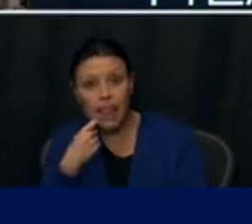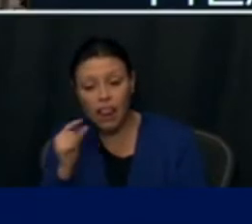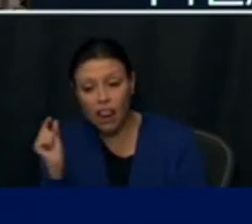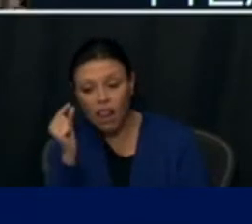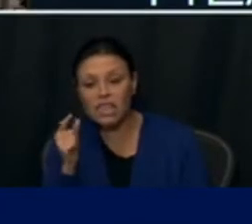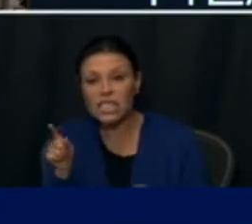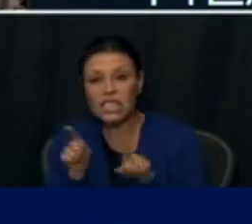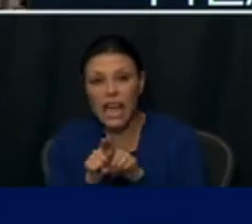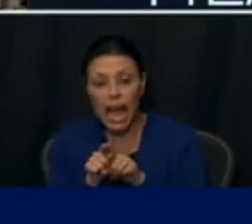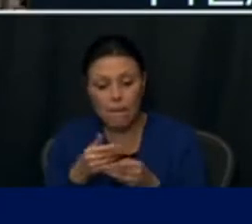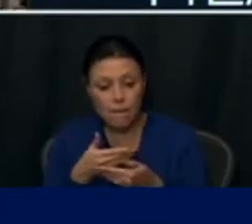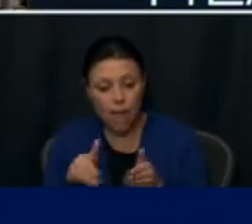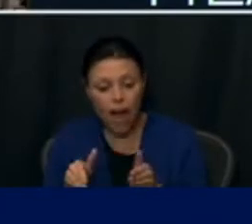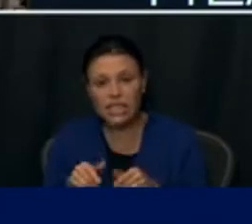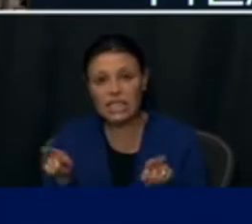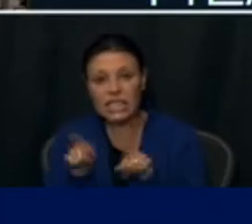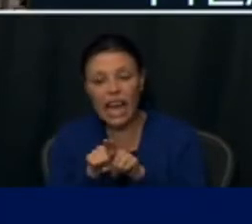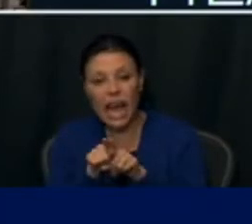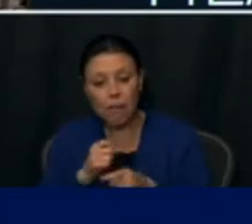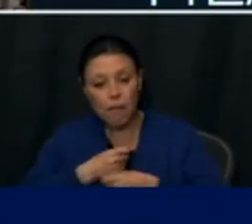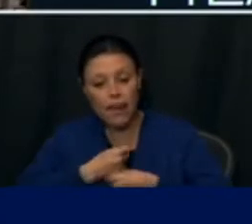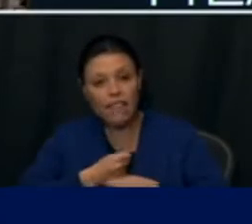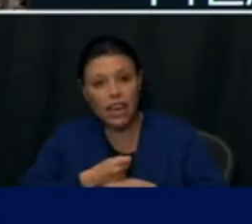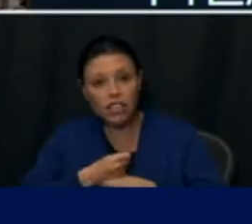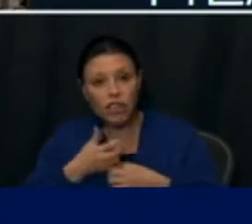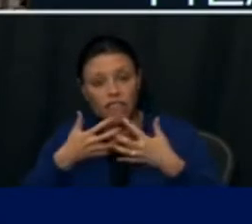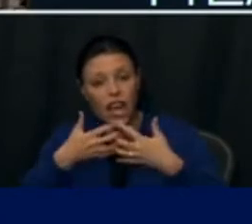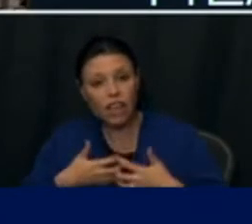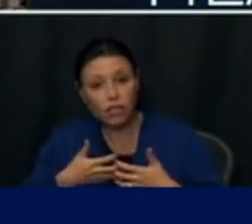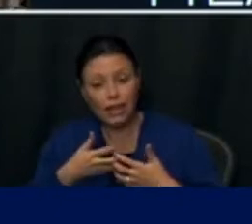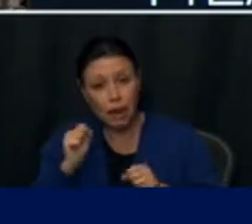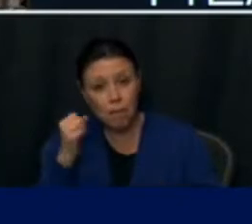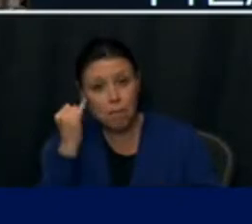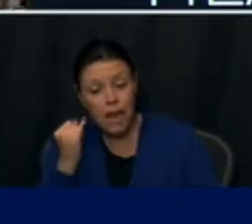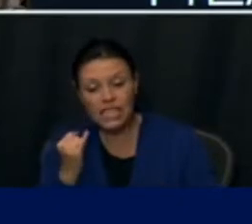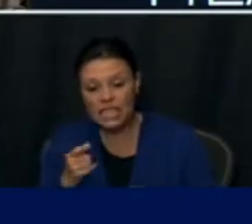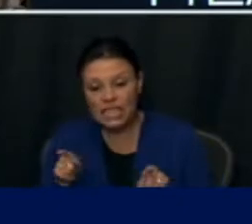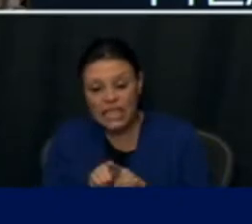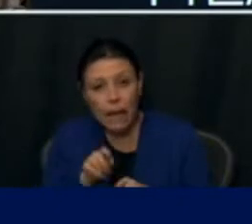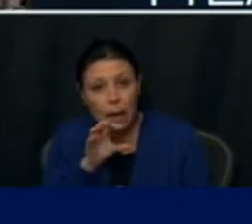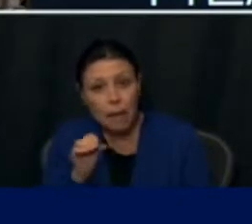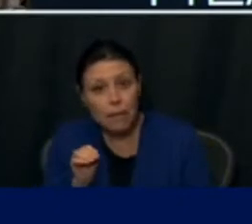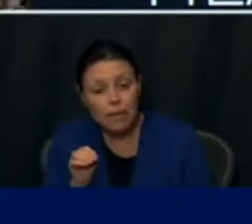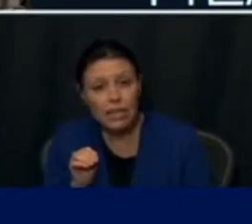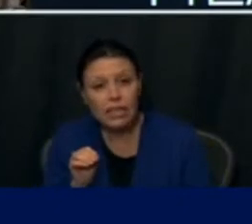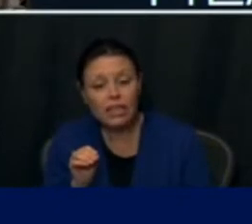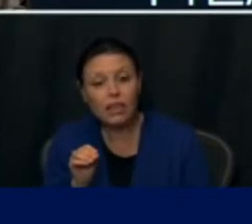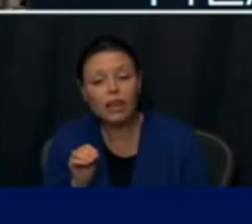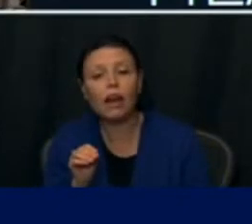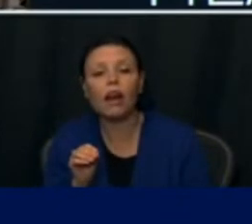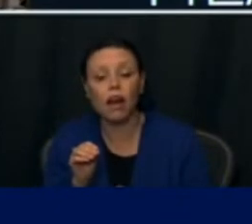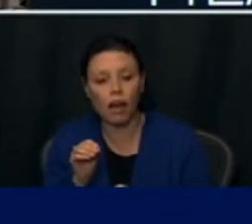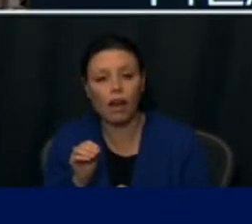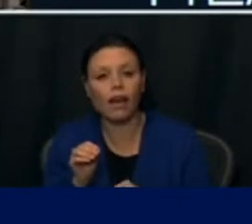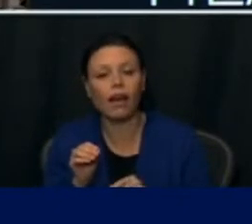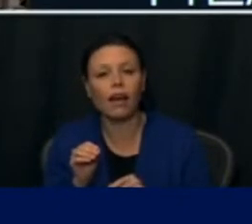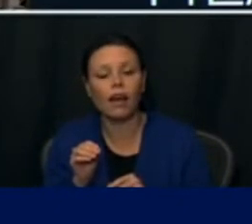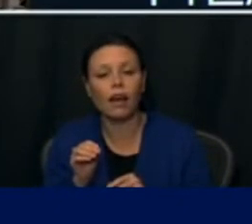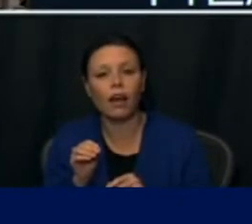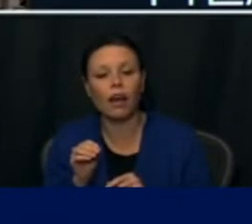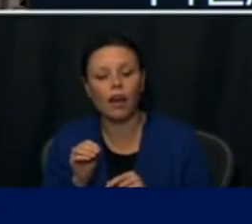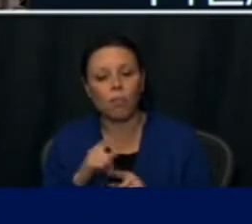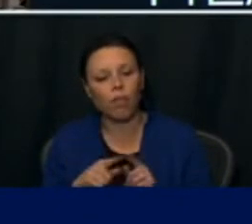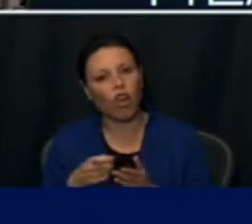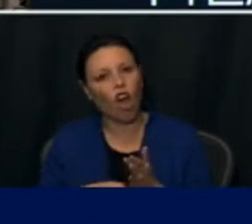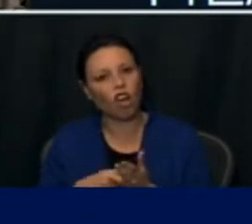exact same box often made in the exact same Factory same company and you take a look at uh